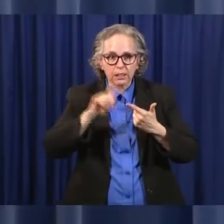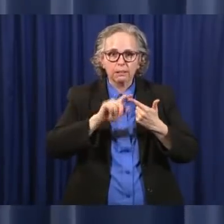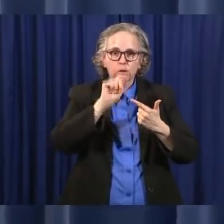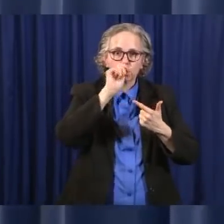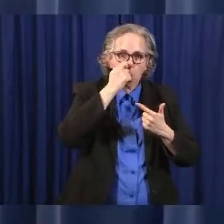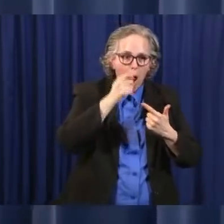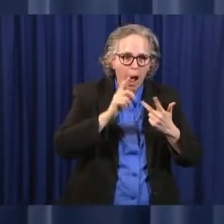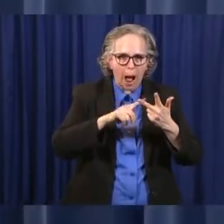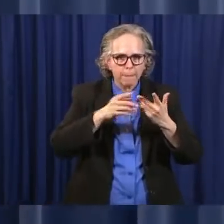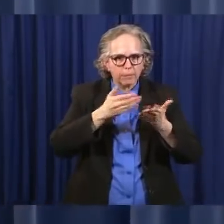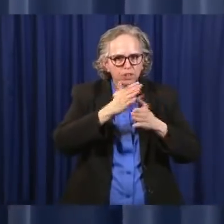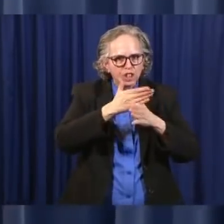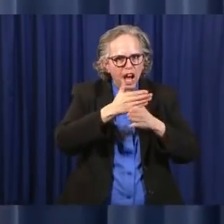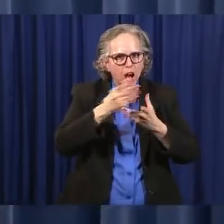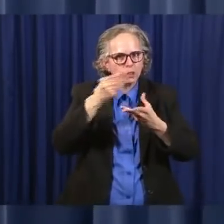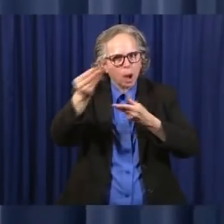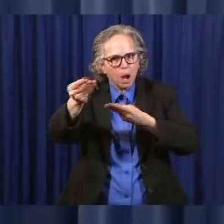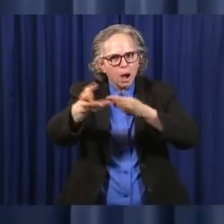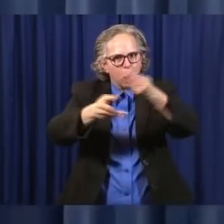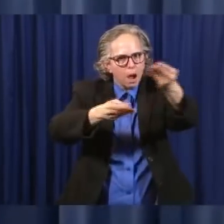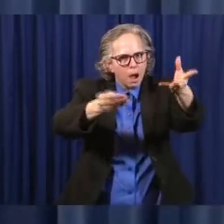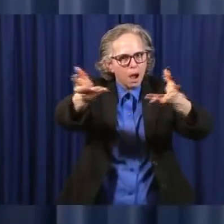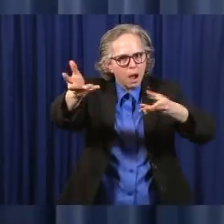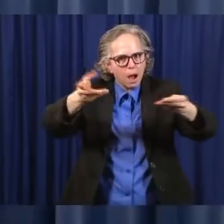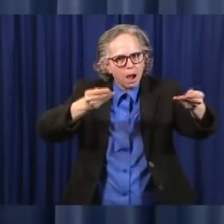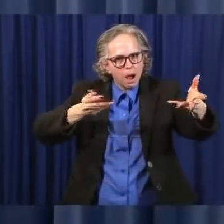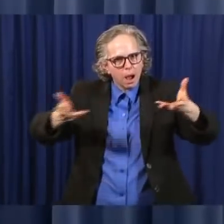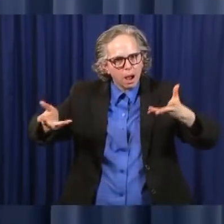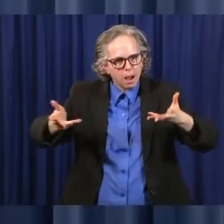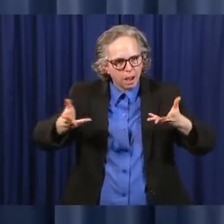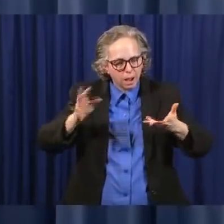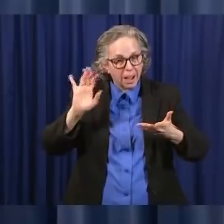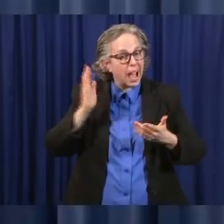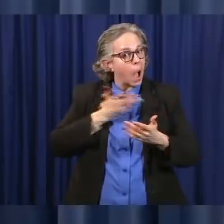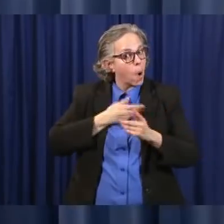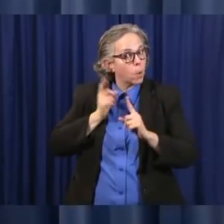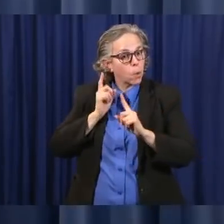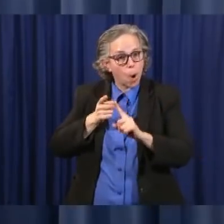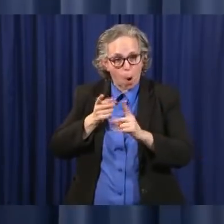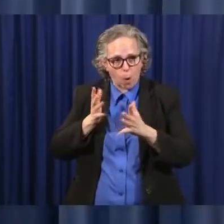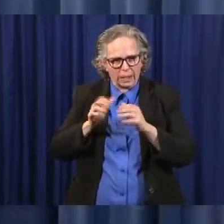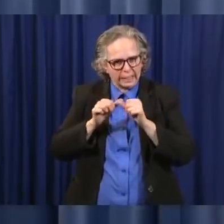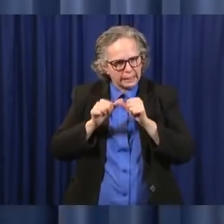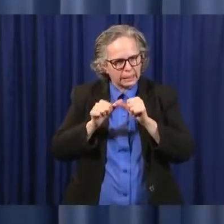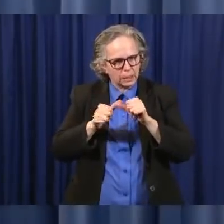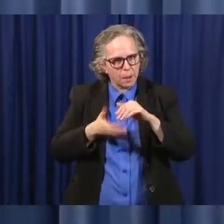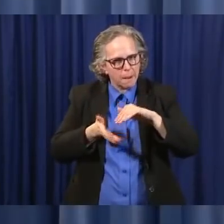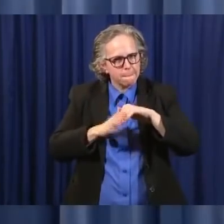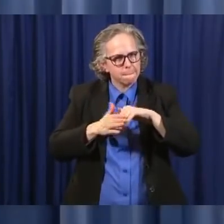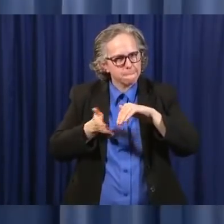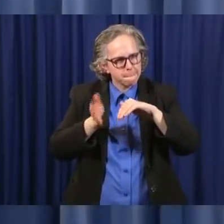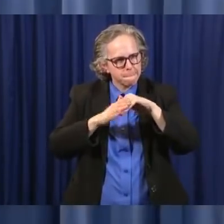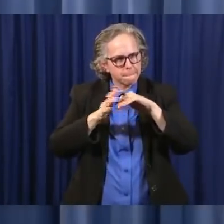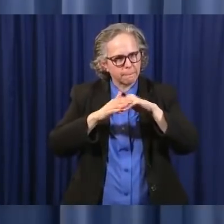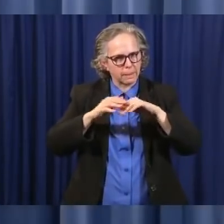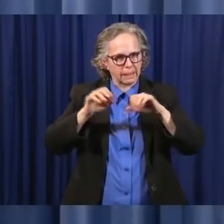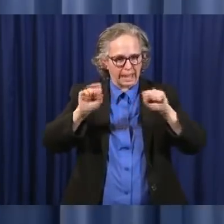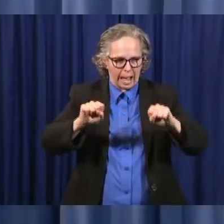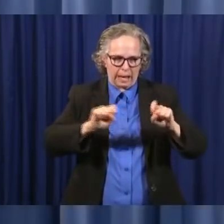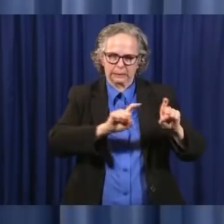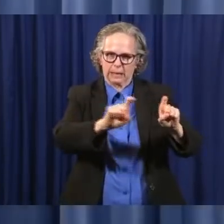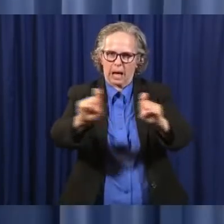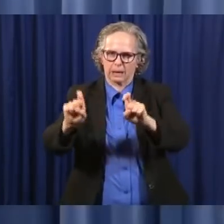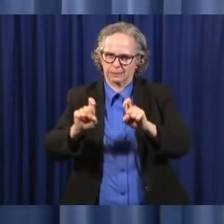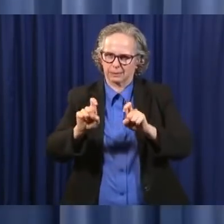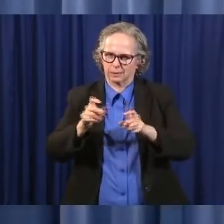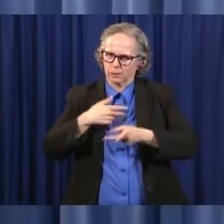many other locations as well. So our goal is to continue to see those numbers go up. We have, as